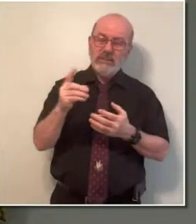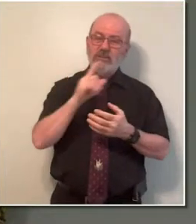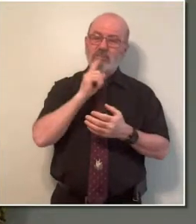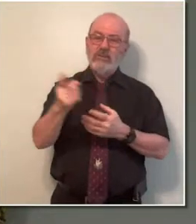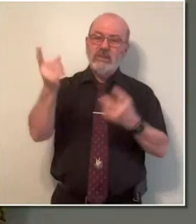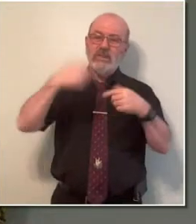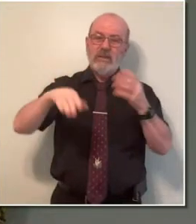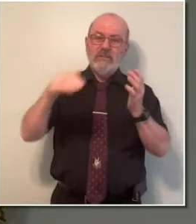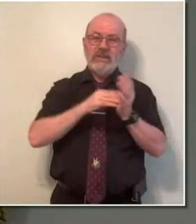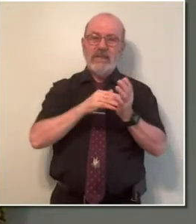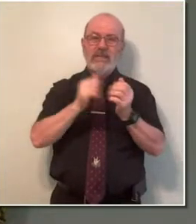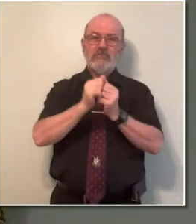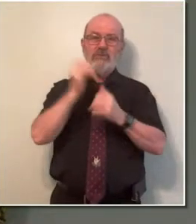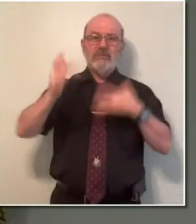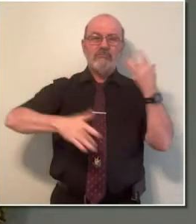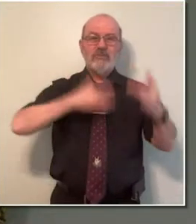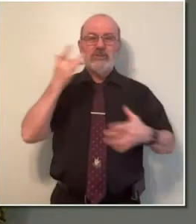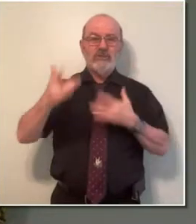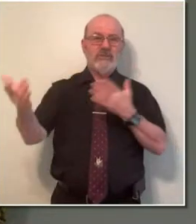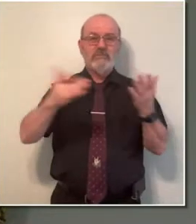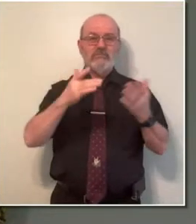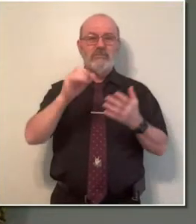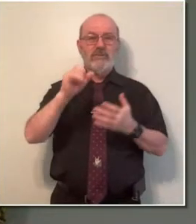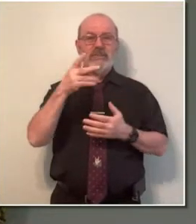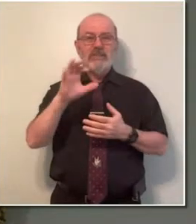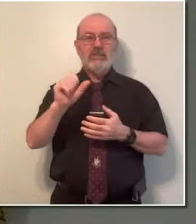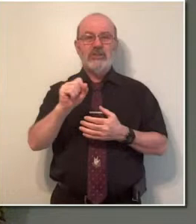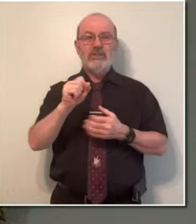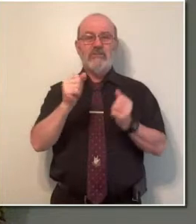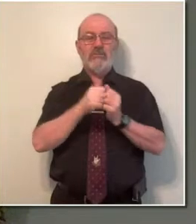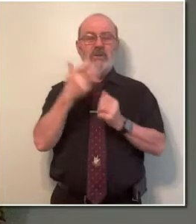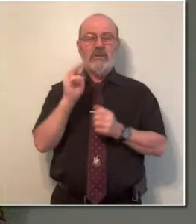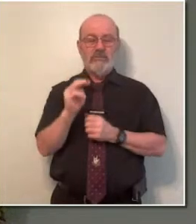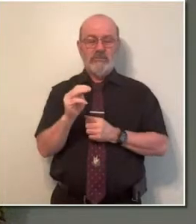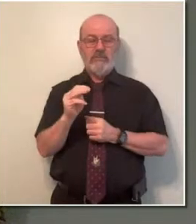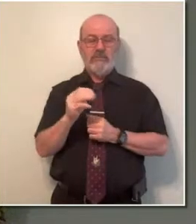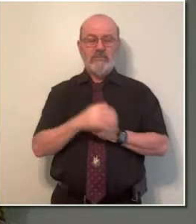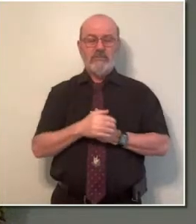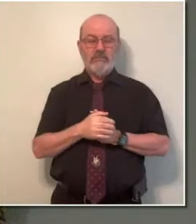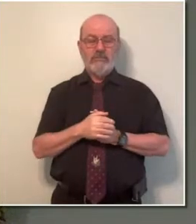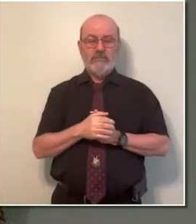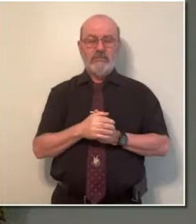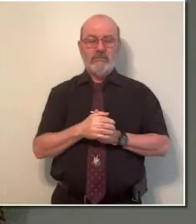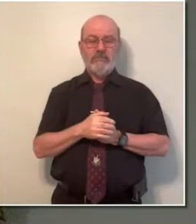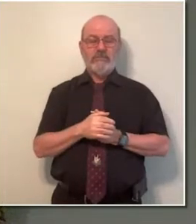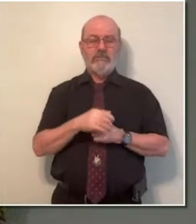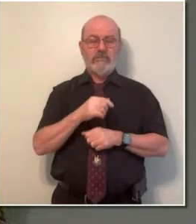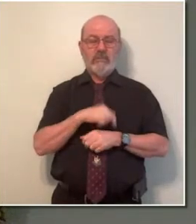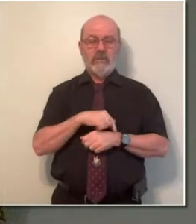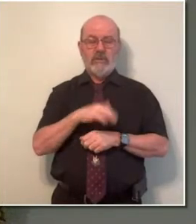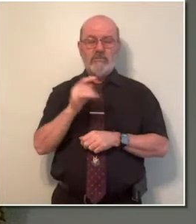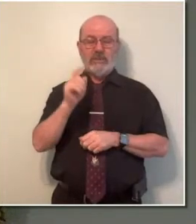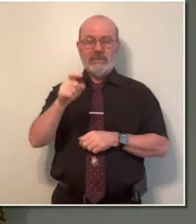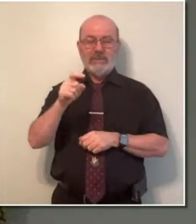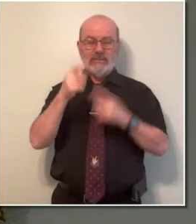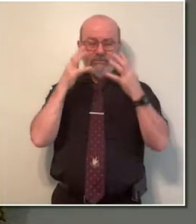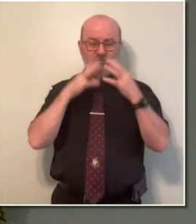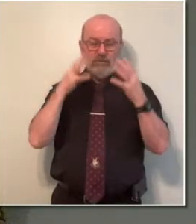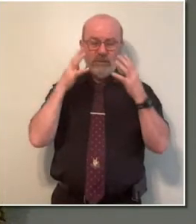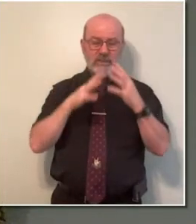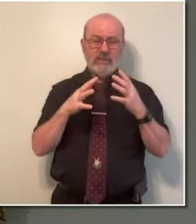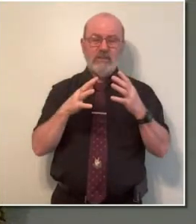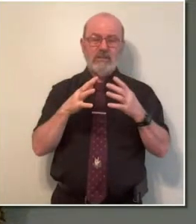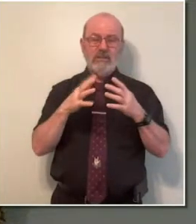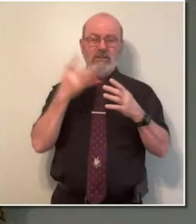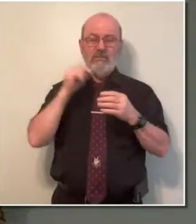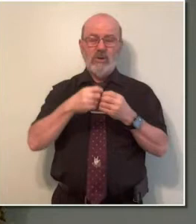again with rejoicing, bringing his sheaves with him." There's a time for and a need for tears shed over the